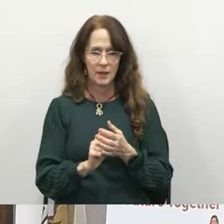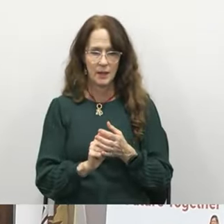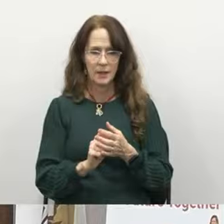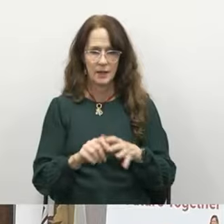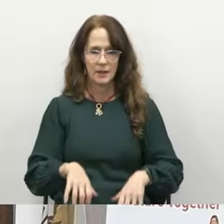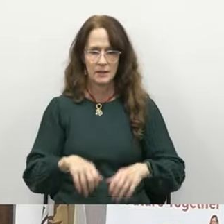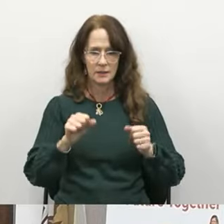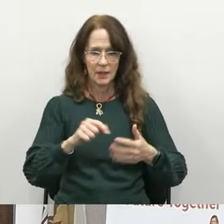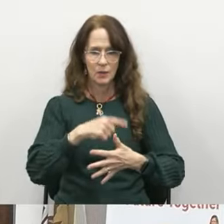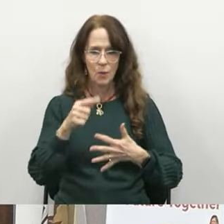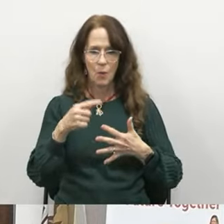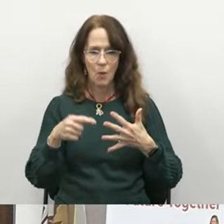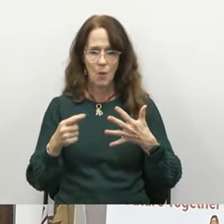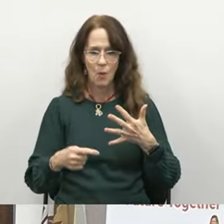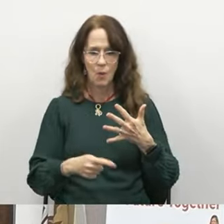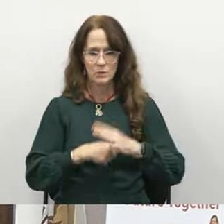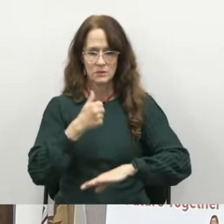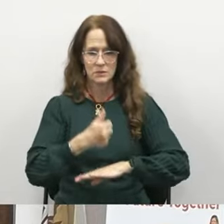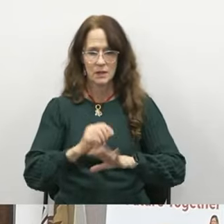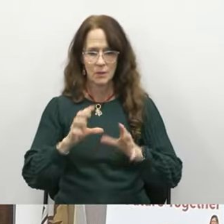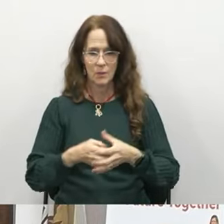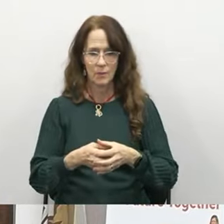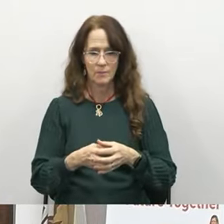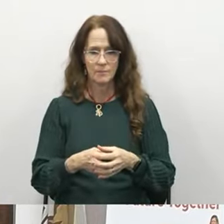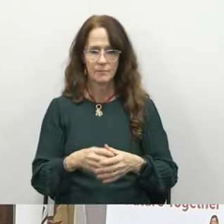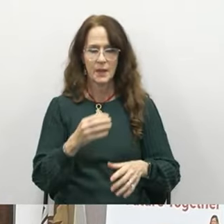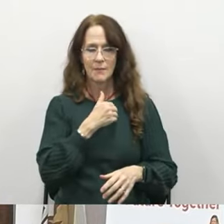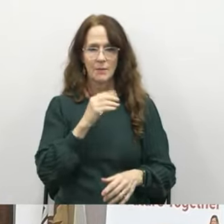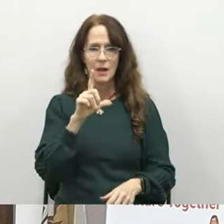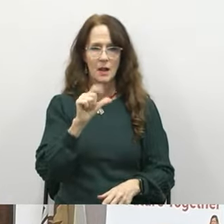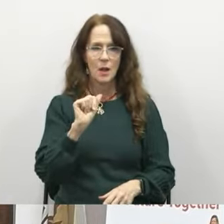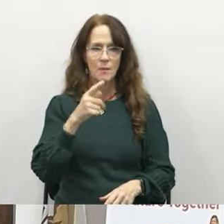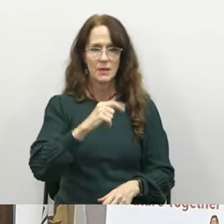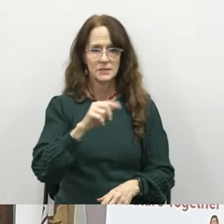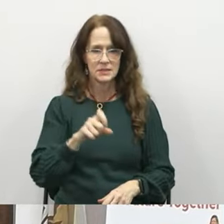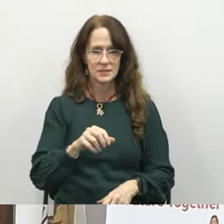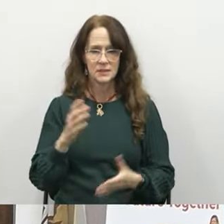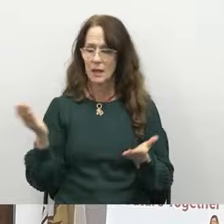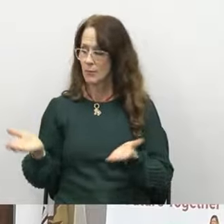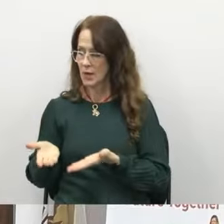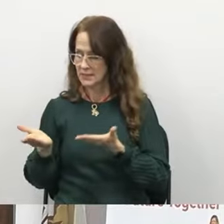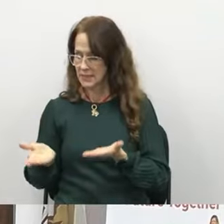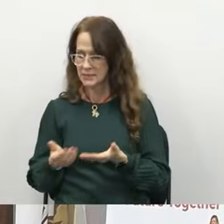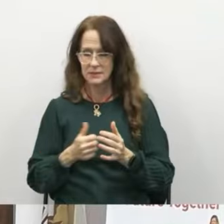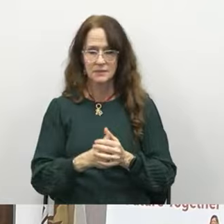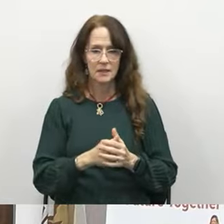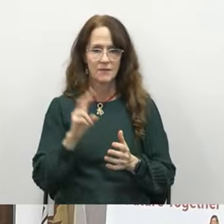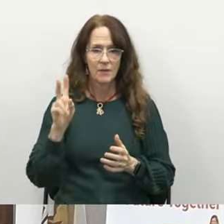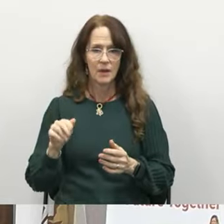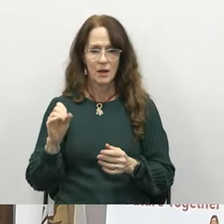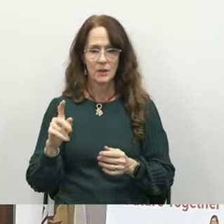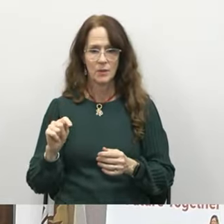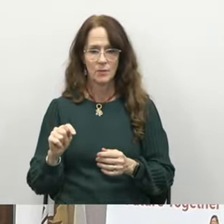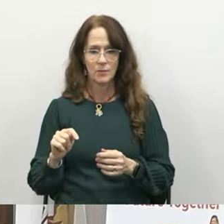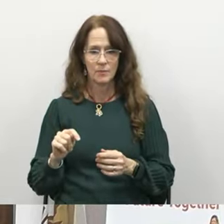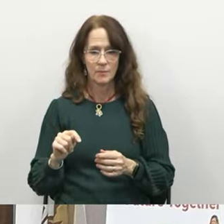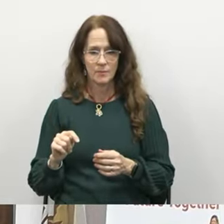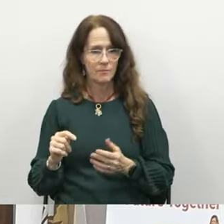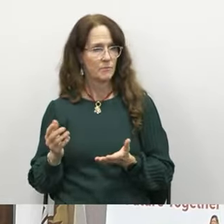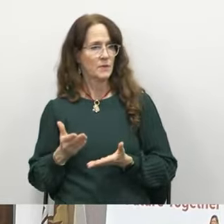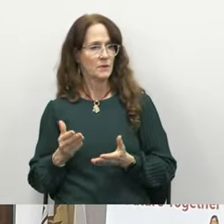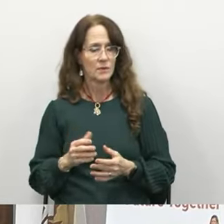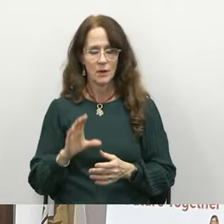take roll to establish a quorum. Member Lopez? Present. Vice President Otto? Here.